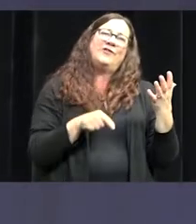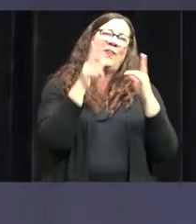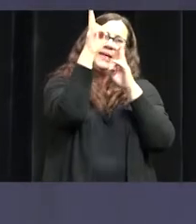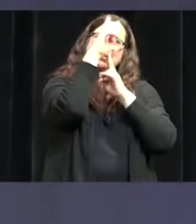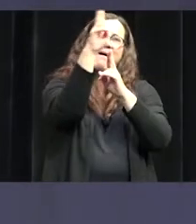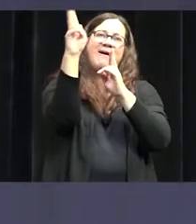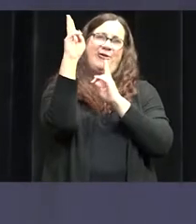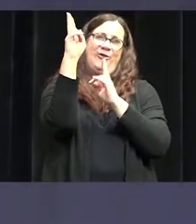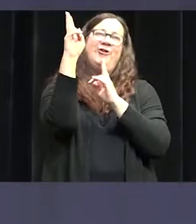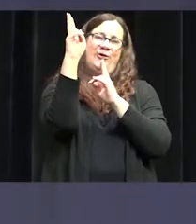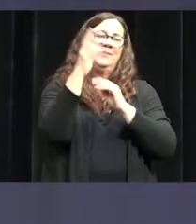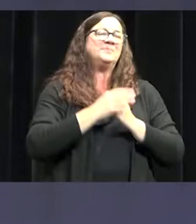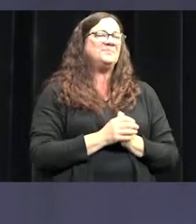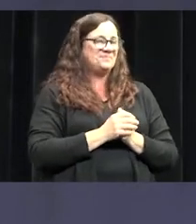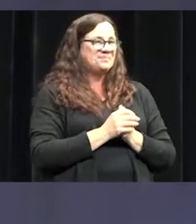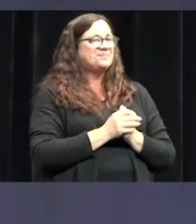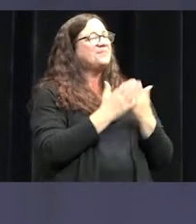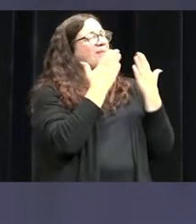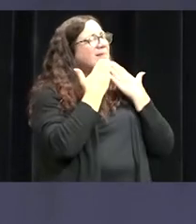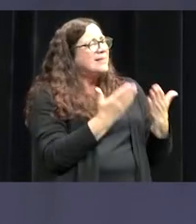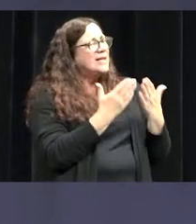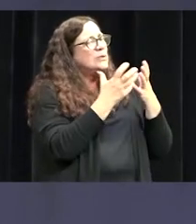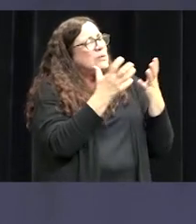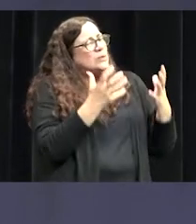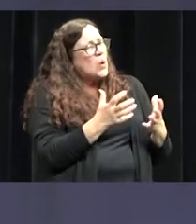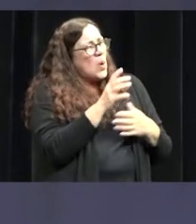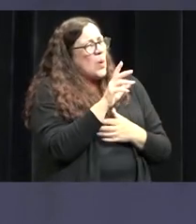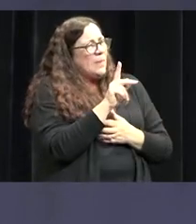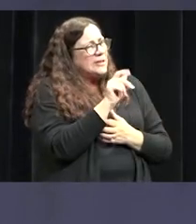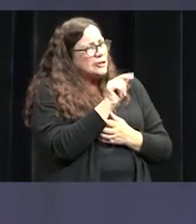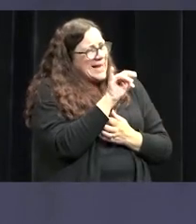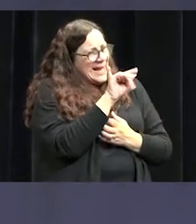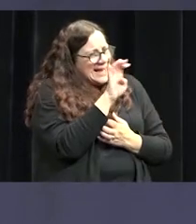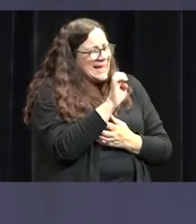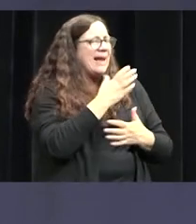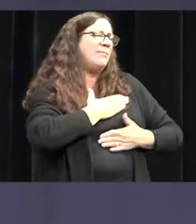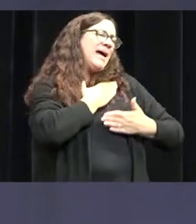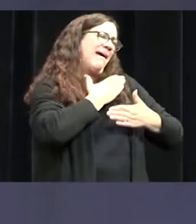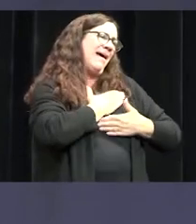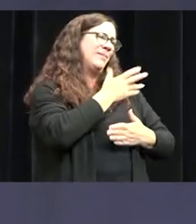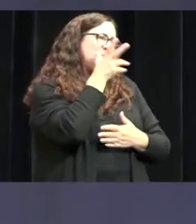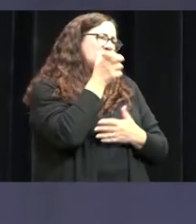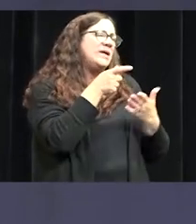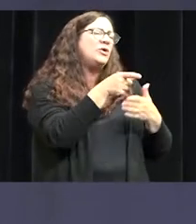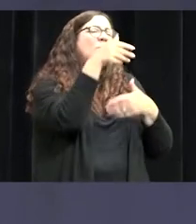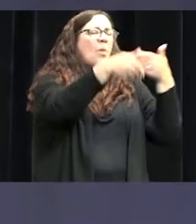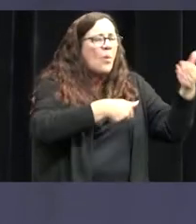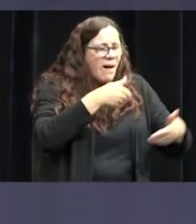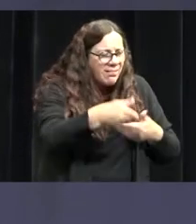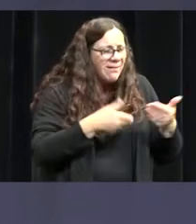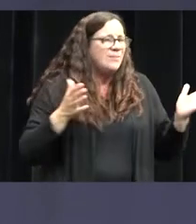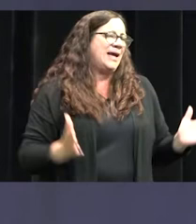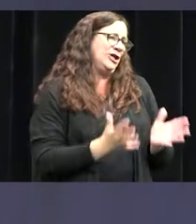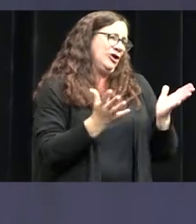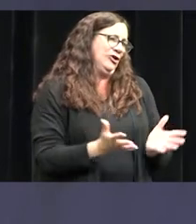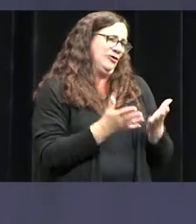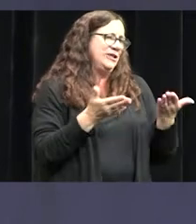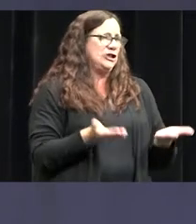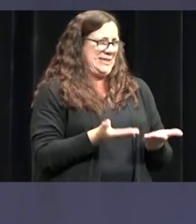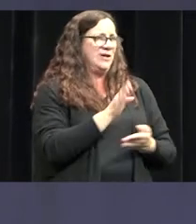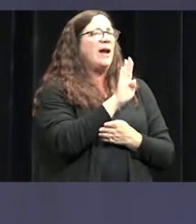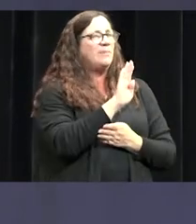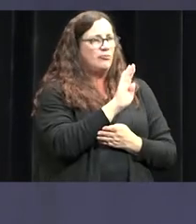to hear how you were welcomed and encouraged here at bristol i hope that your story inspires